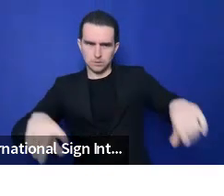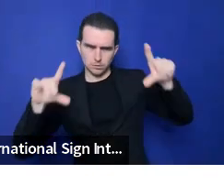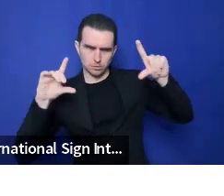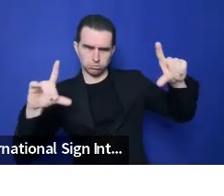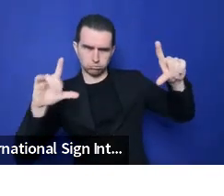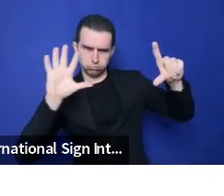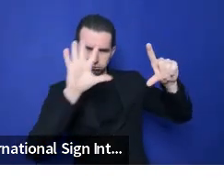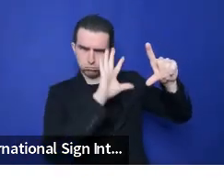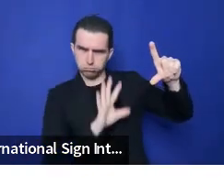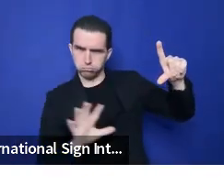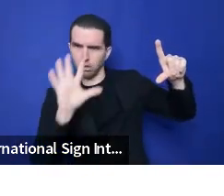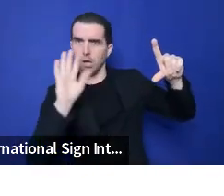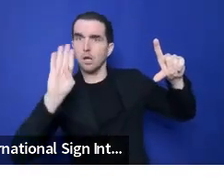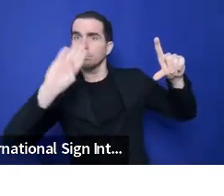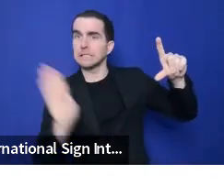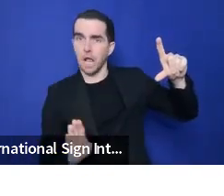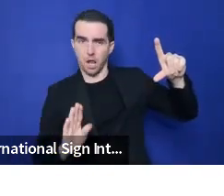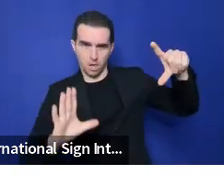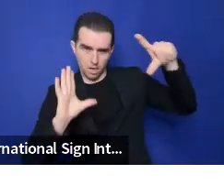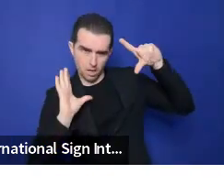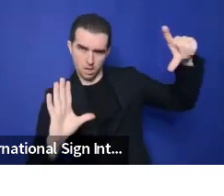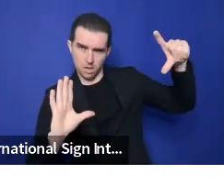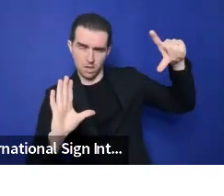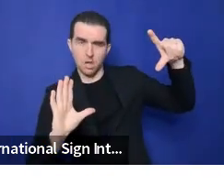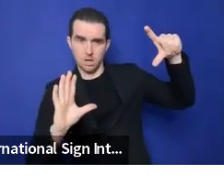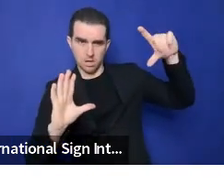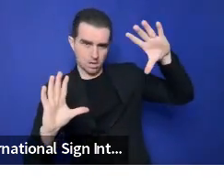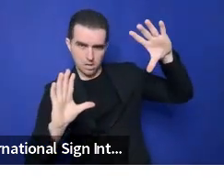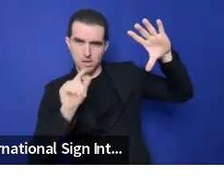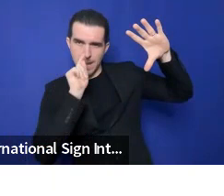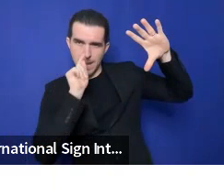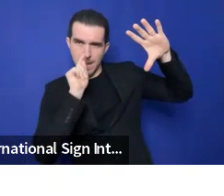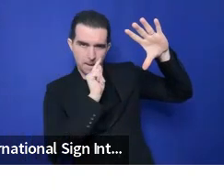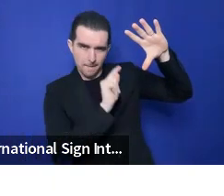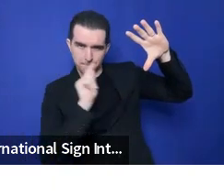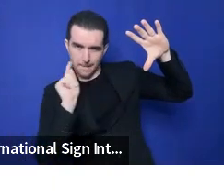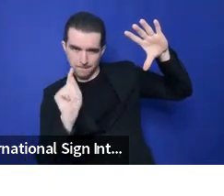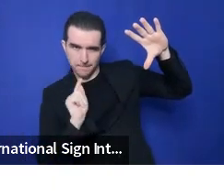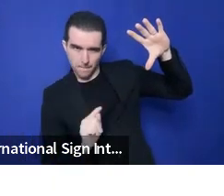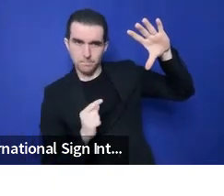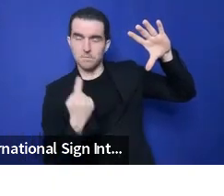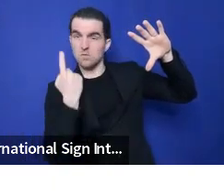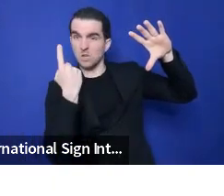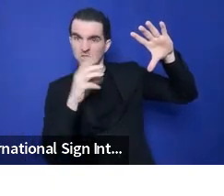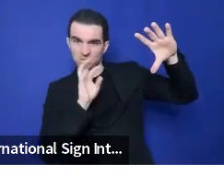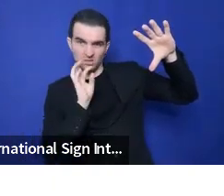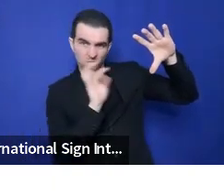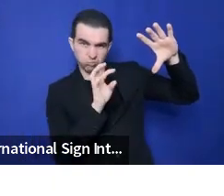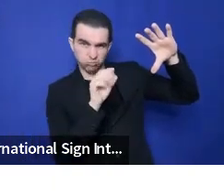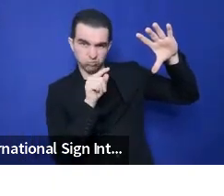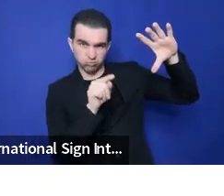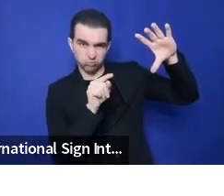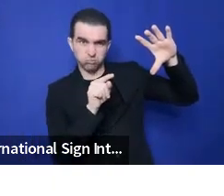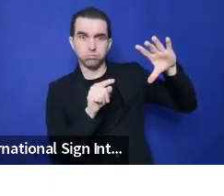aged 60 and over during a 3-month period before the COVID pandemic. And what you